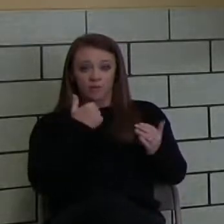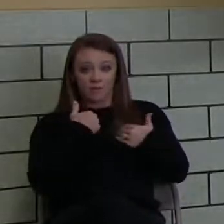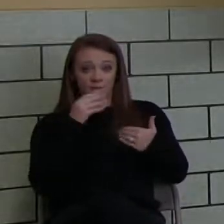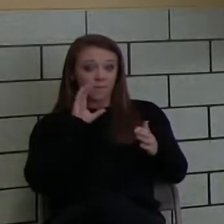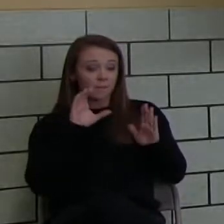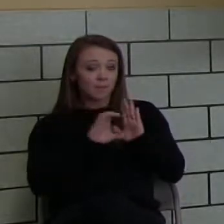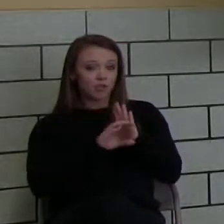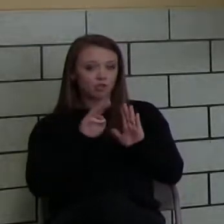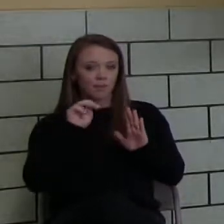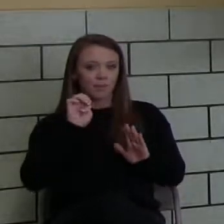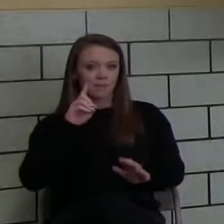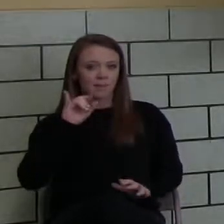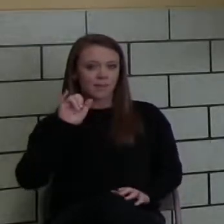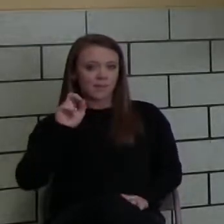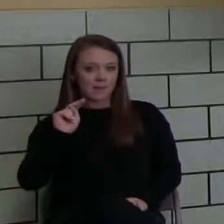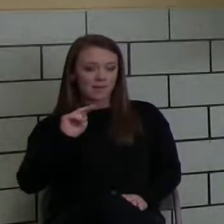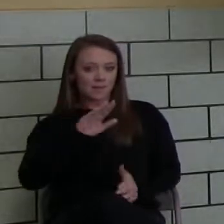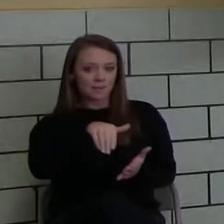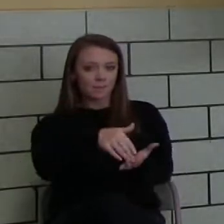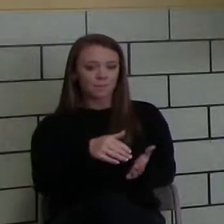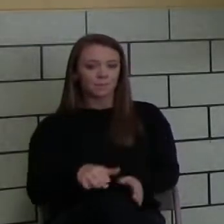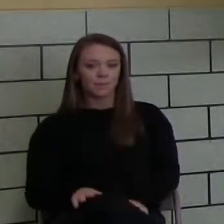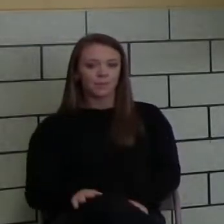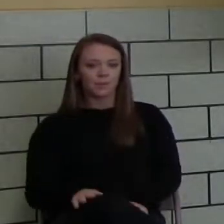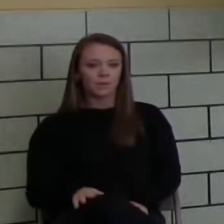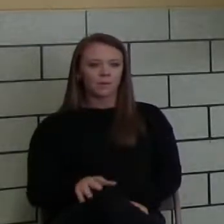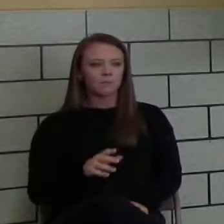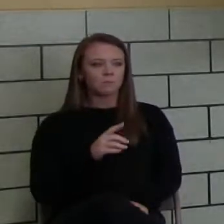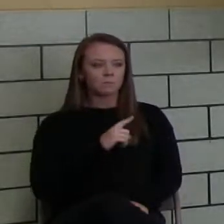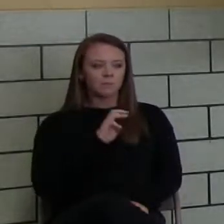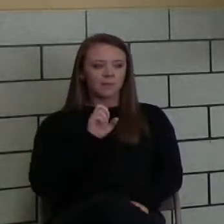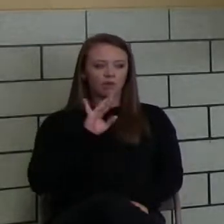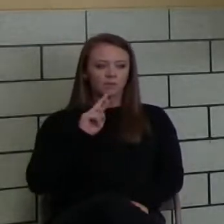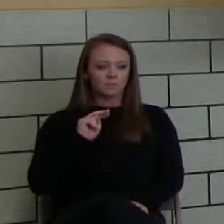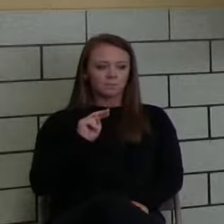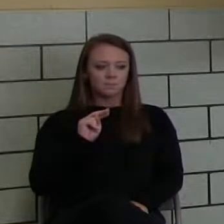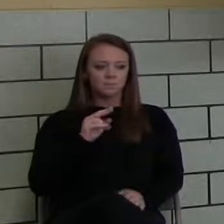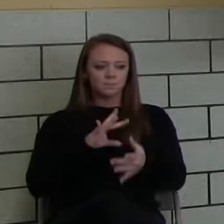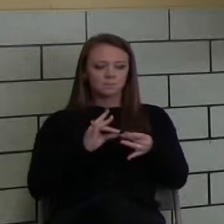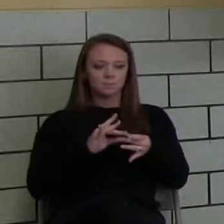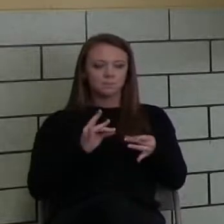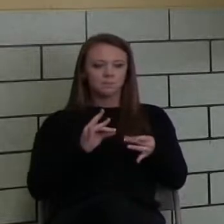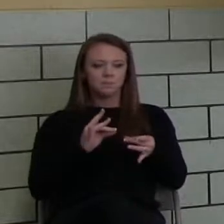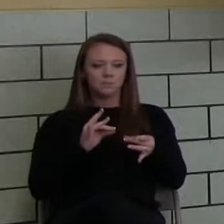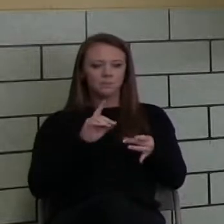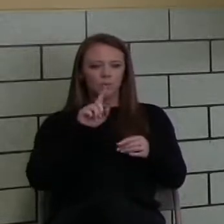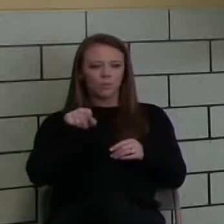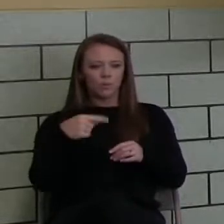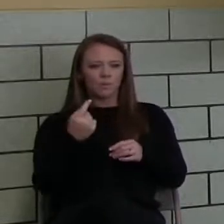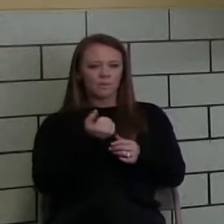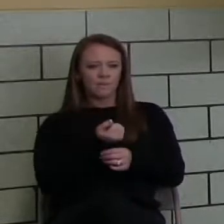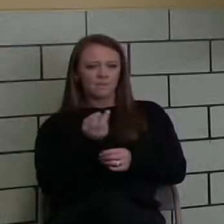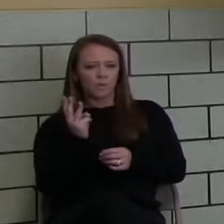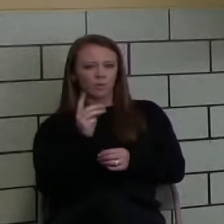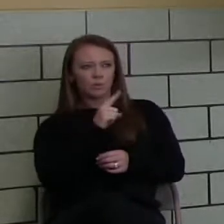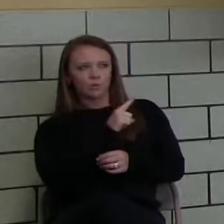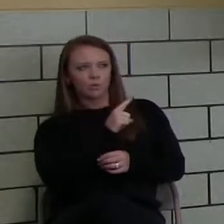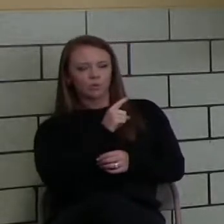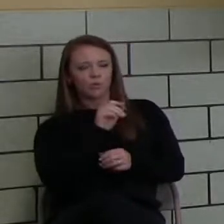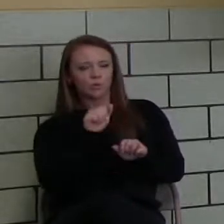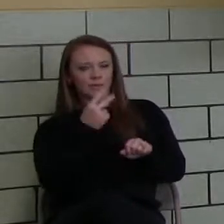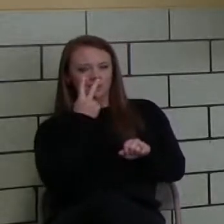Just in those renderings in a way that it's shown in a few spots. You can kind of see it